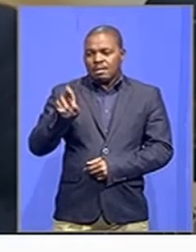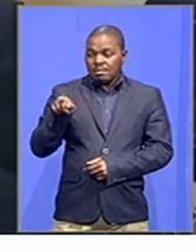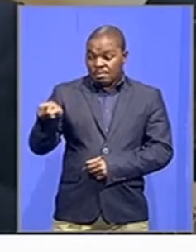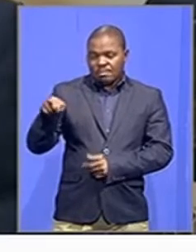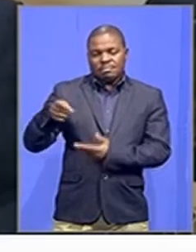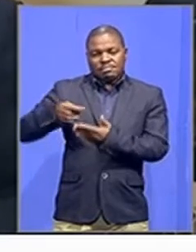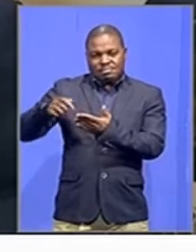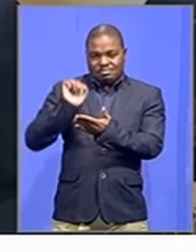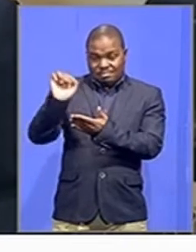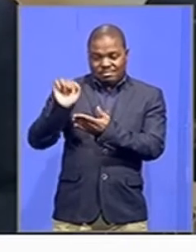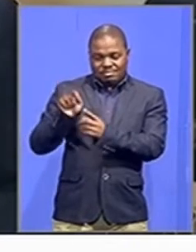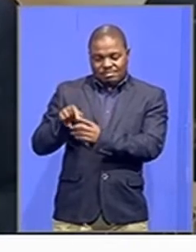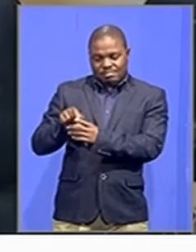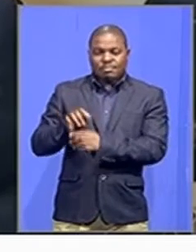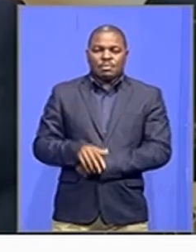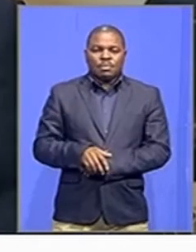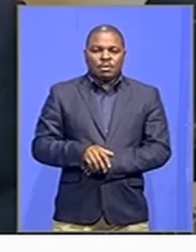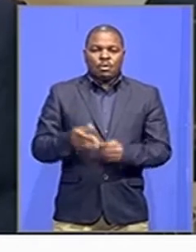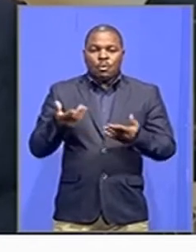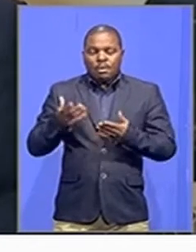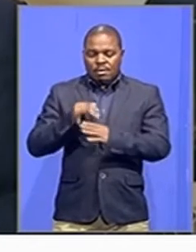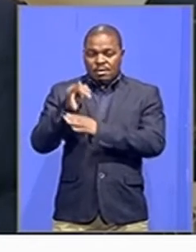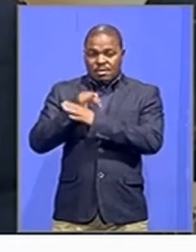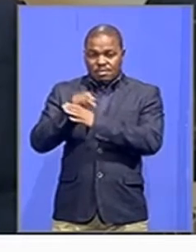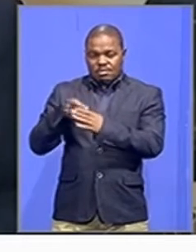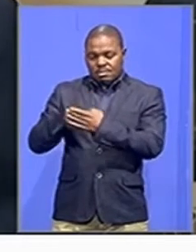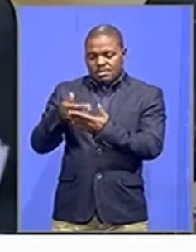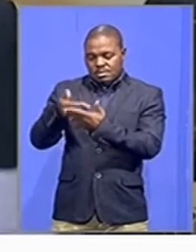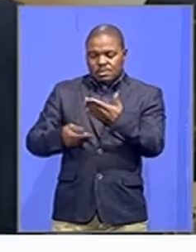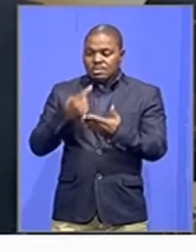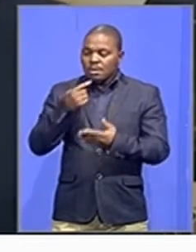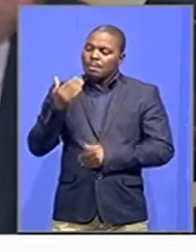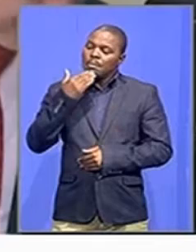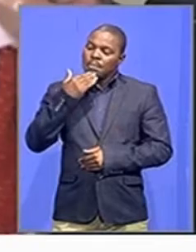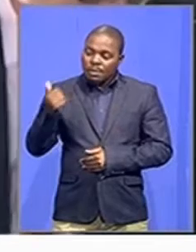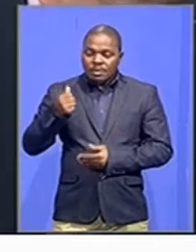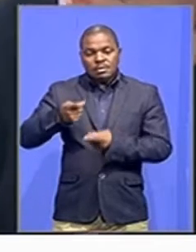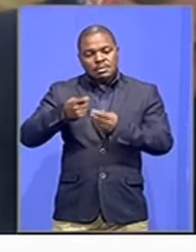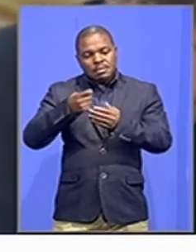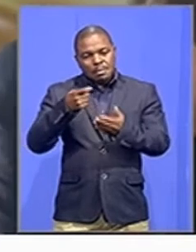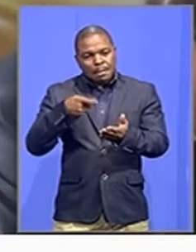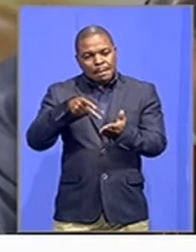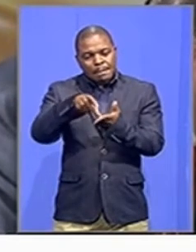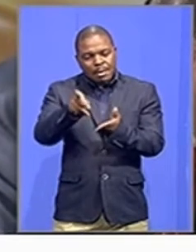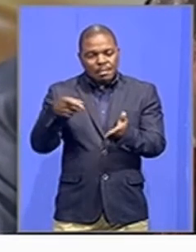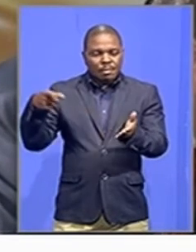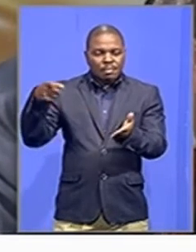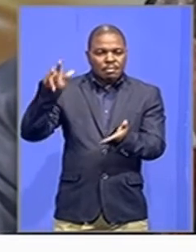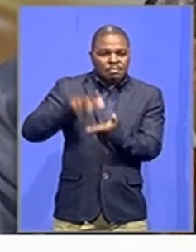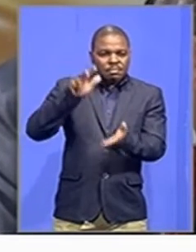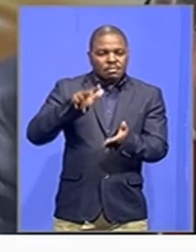So on the invoices that says, please authorize payment dated